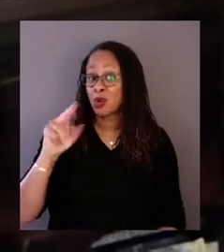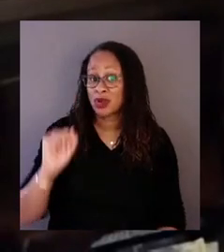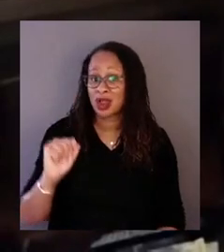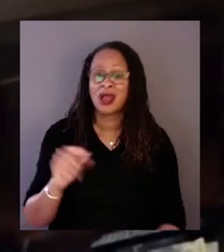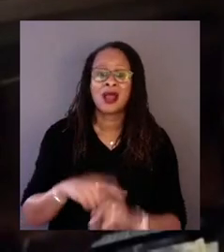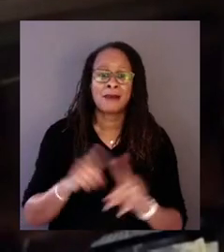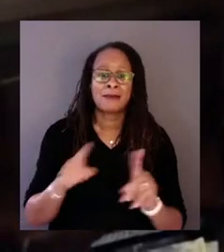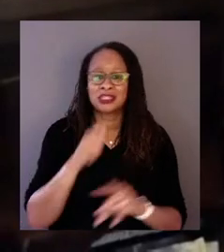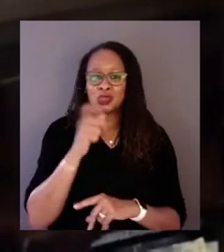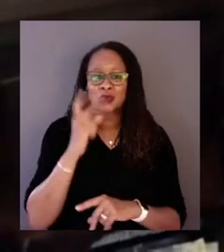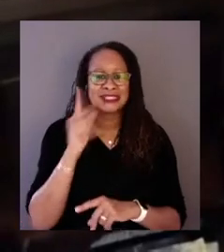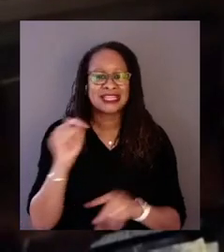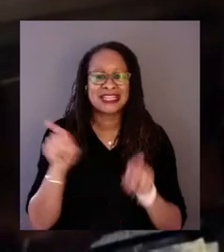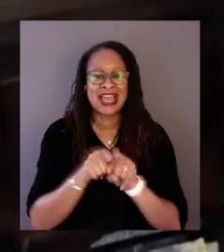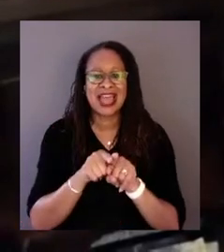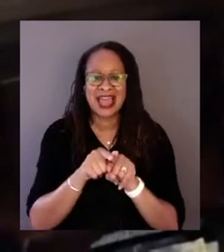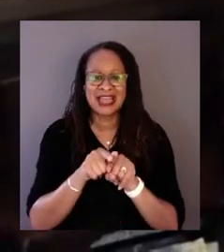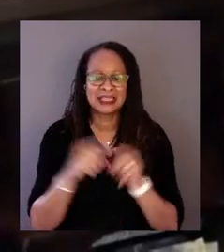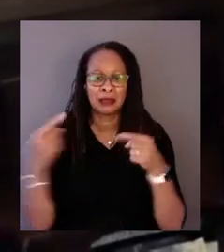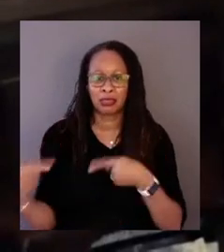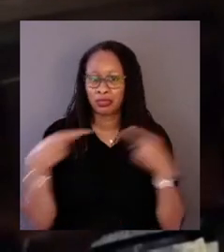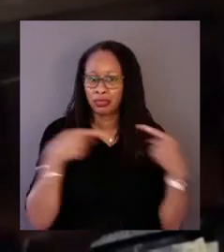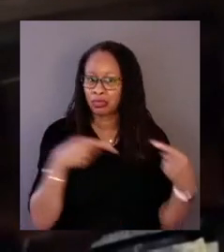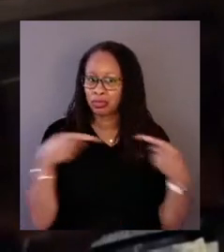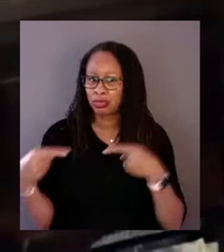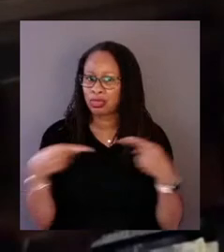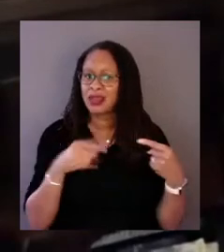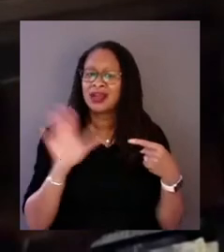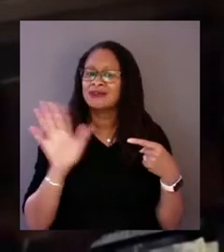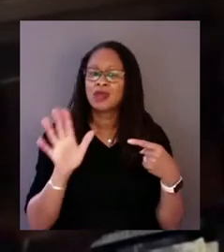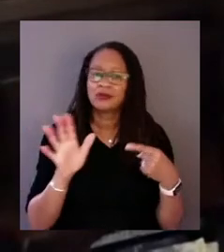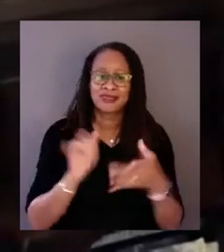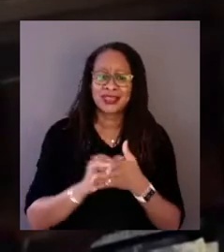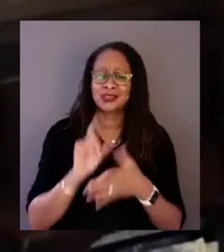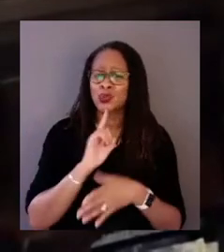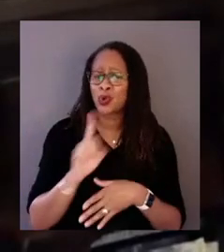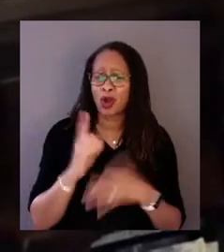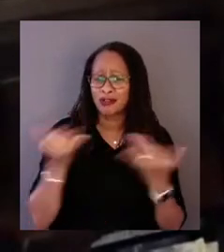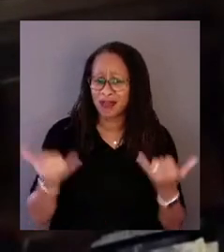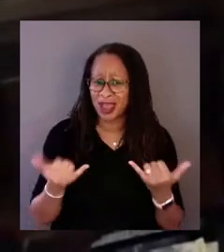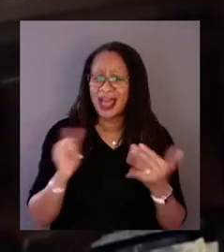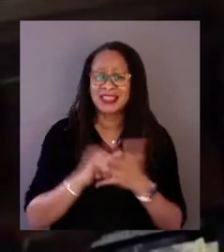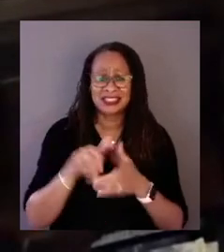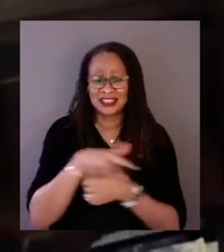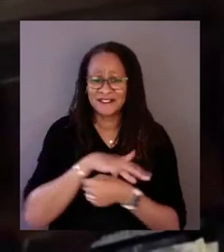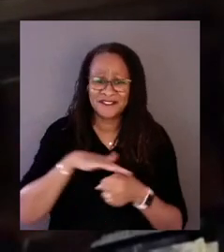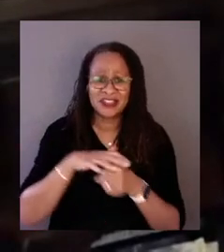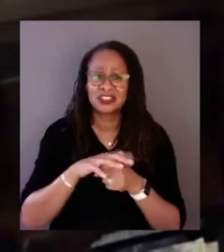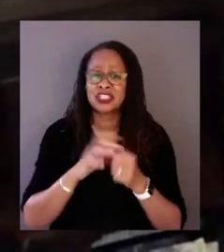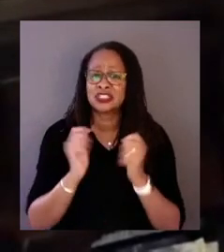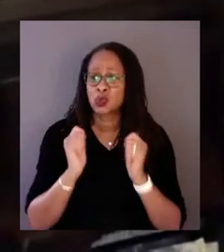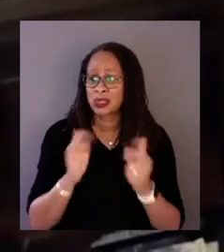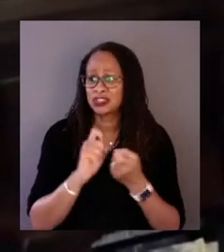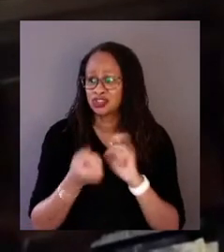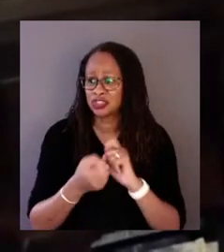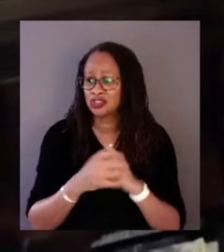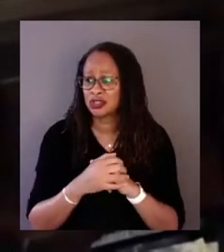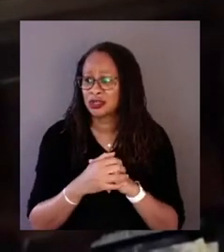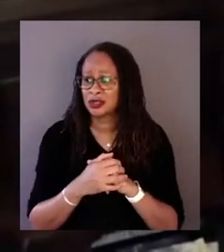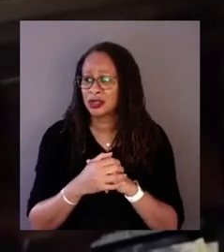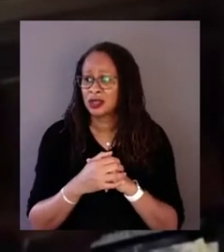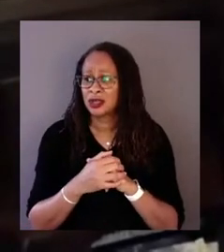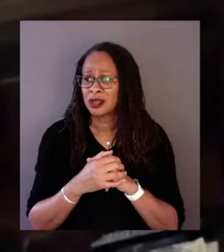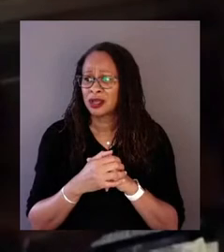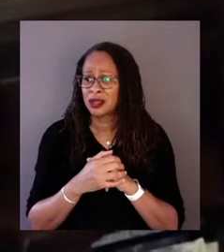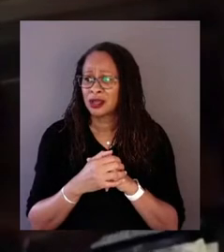it as like antagonistic. It's just like, that's where we're at. This is a field that's rapidly changing. And depending on when you entered it